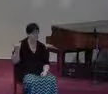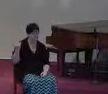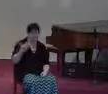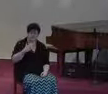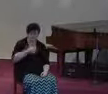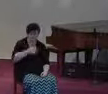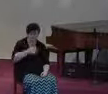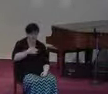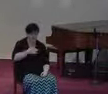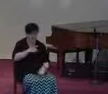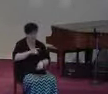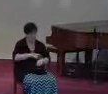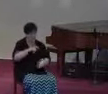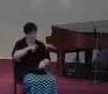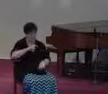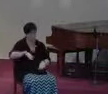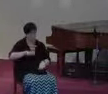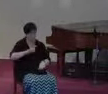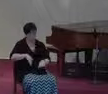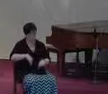My hour has not yet come."